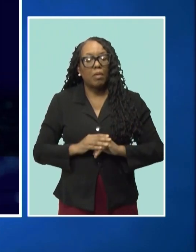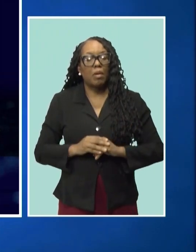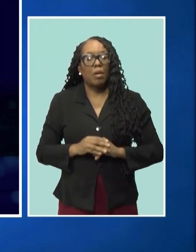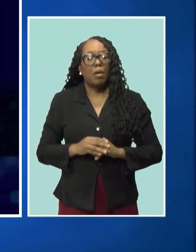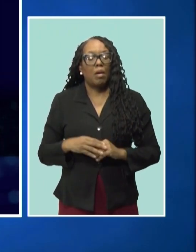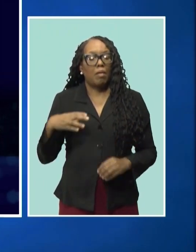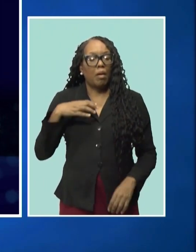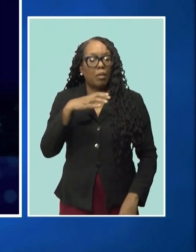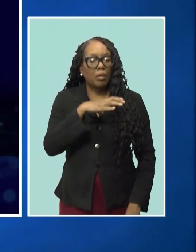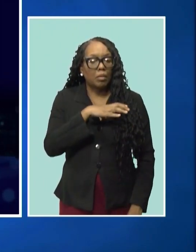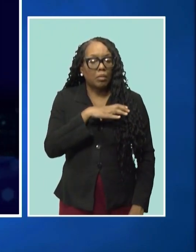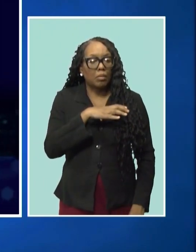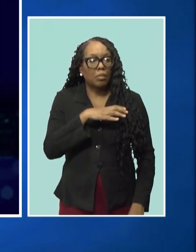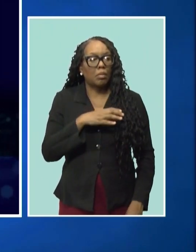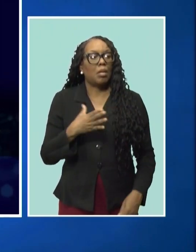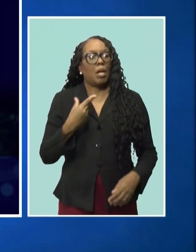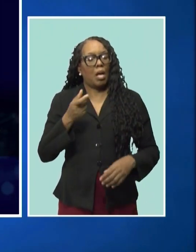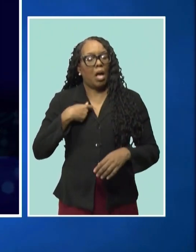Wednesday.